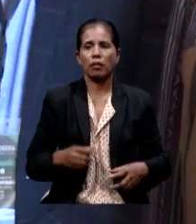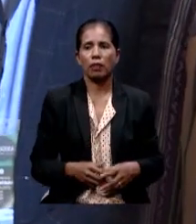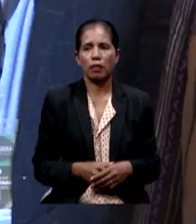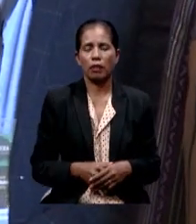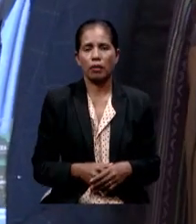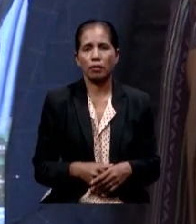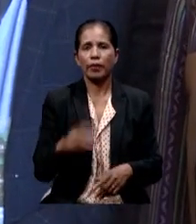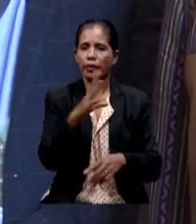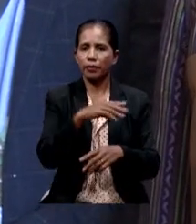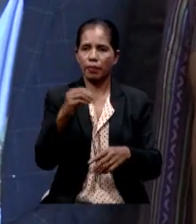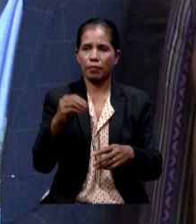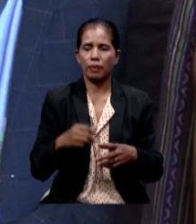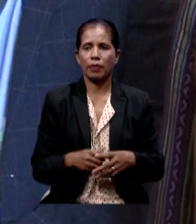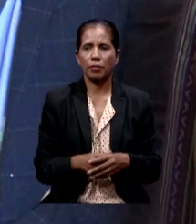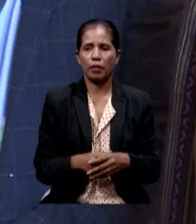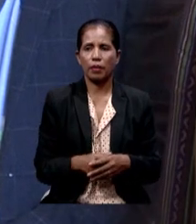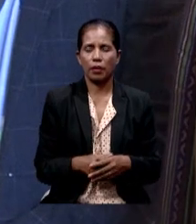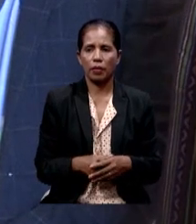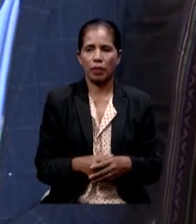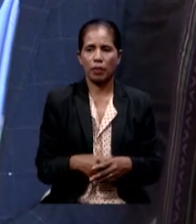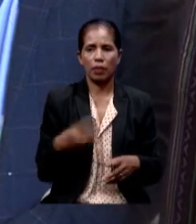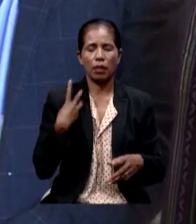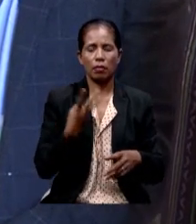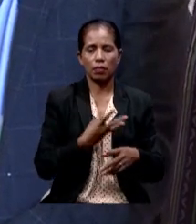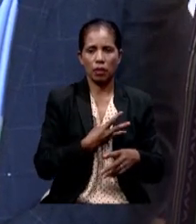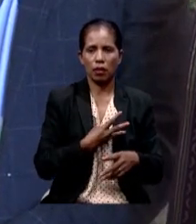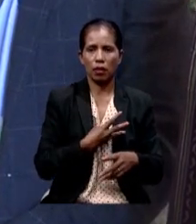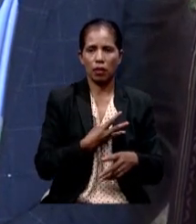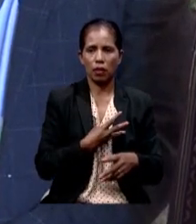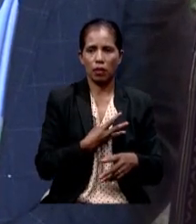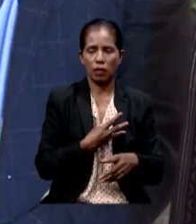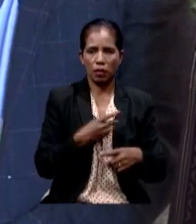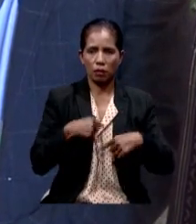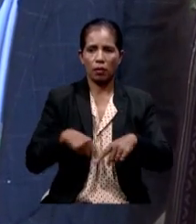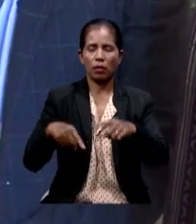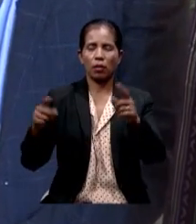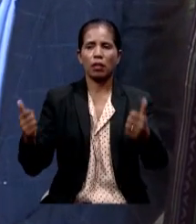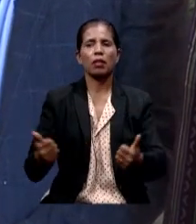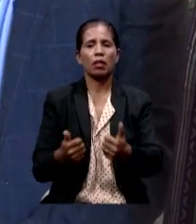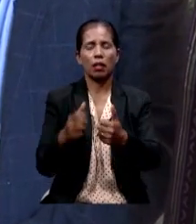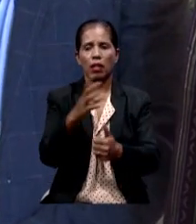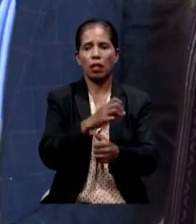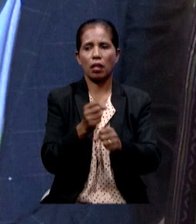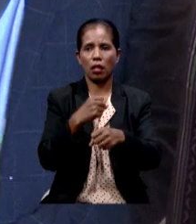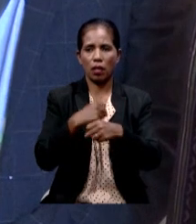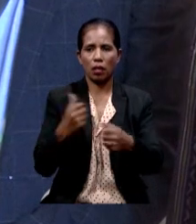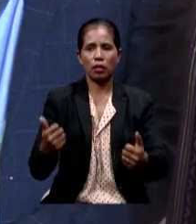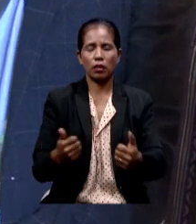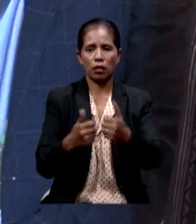and also for boxers I'm going to visit to boxing gym